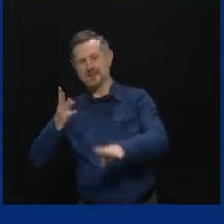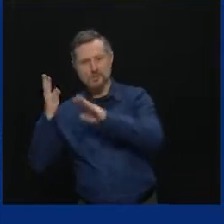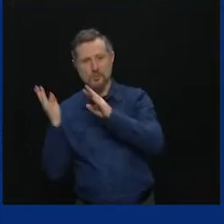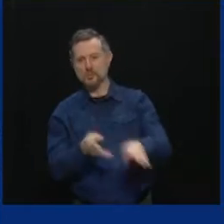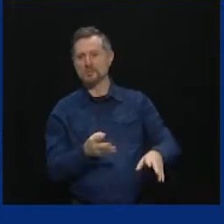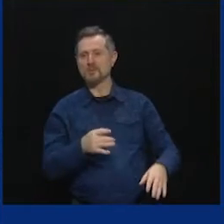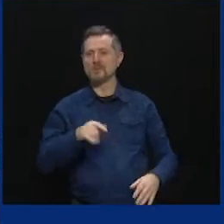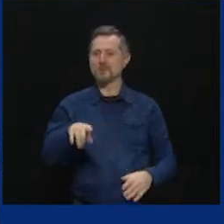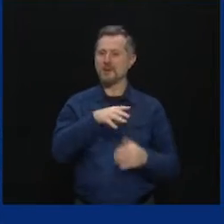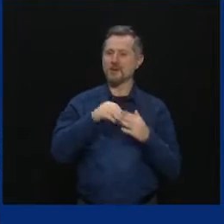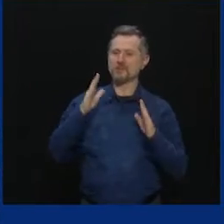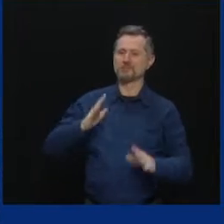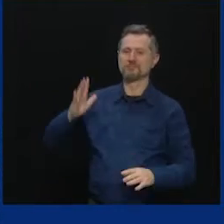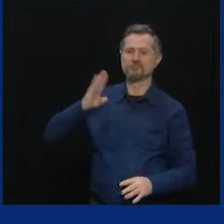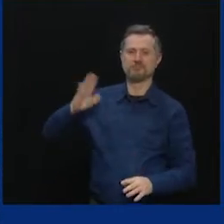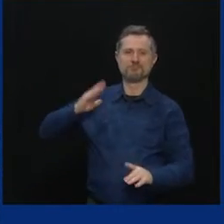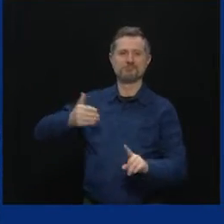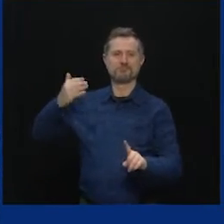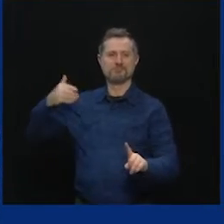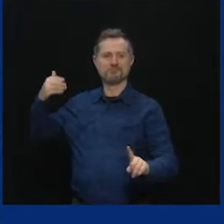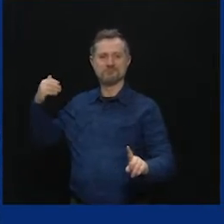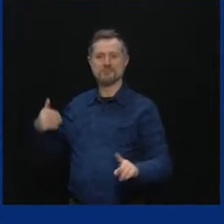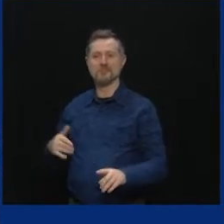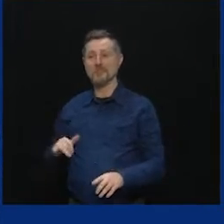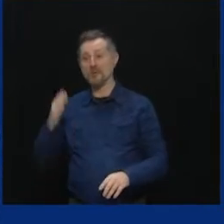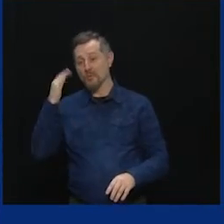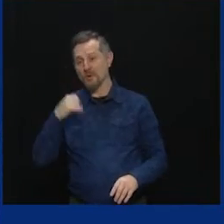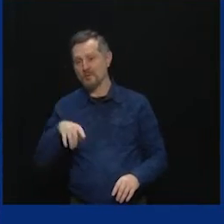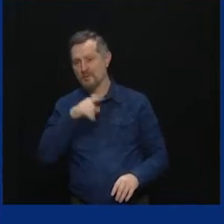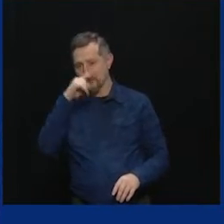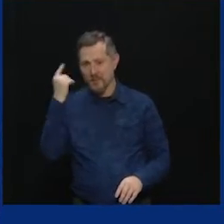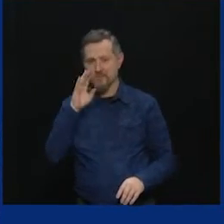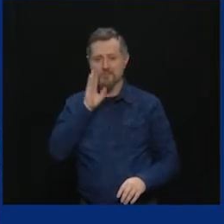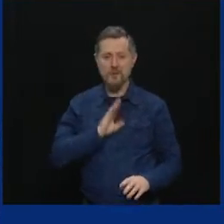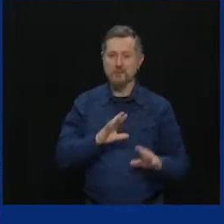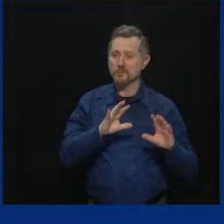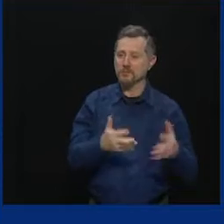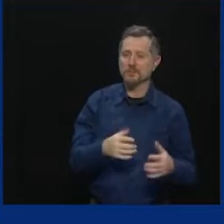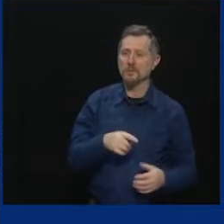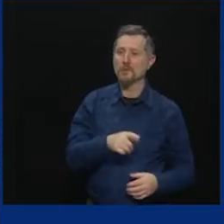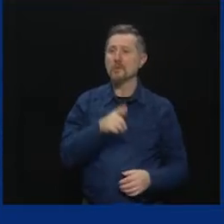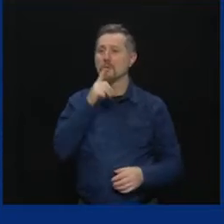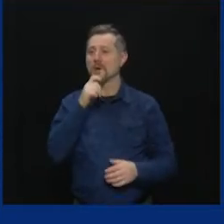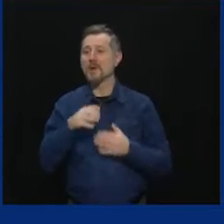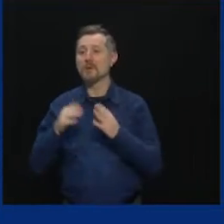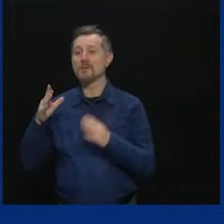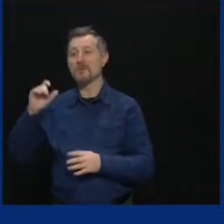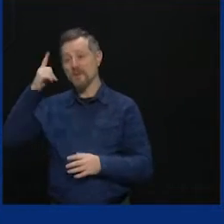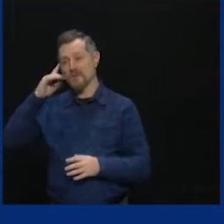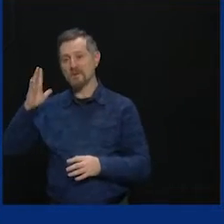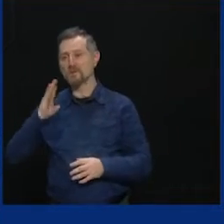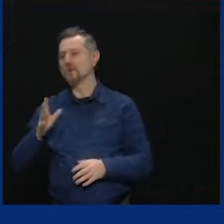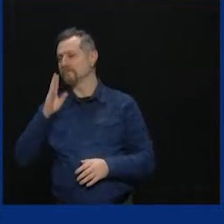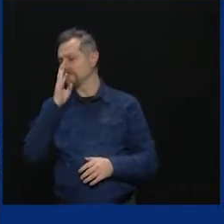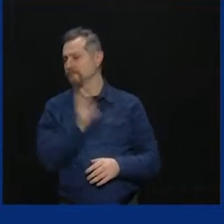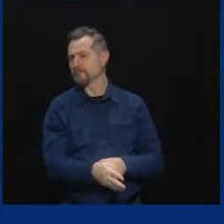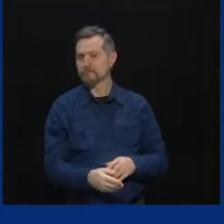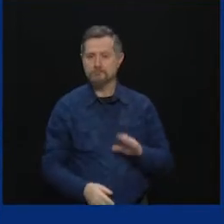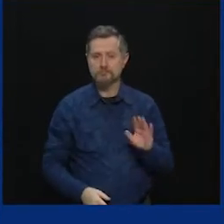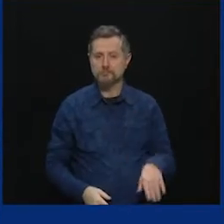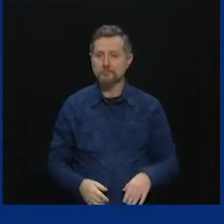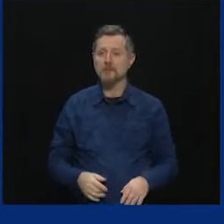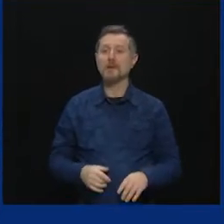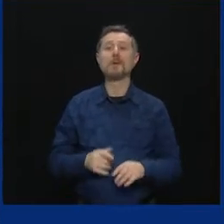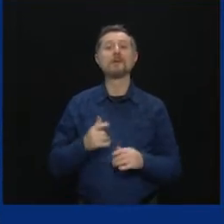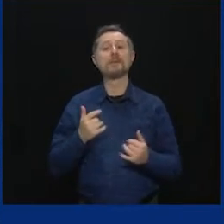and undervalued simply because they were Black and brown. Crack cocaine was brought into our